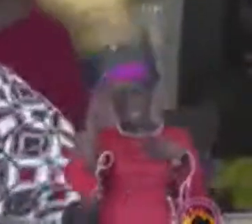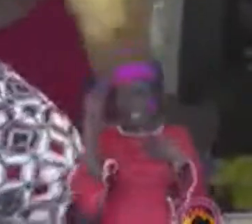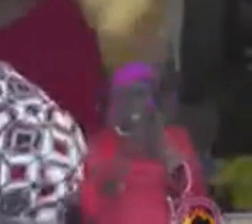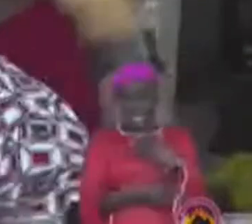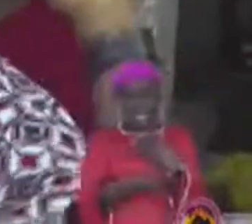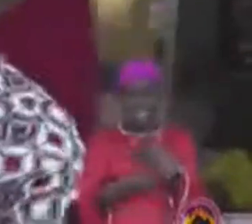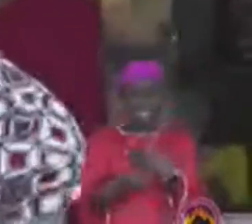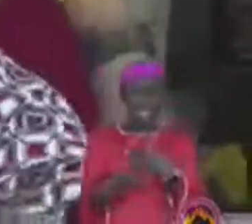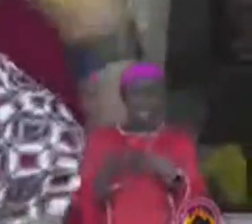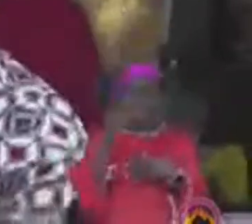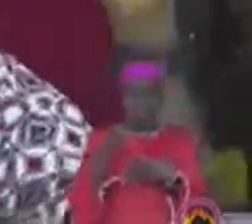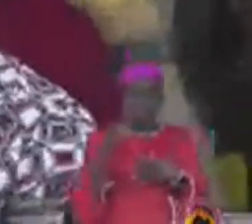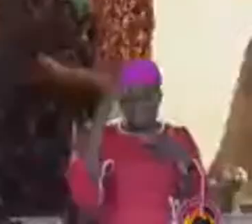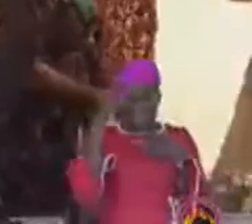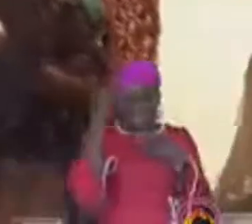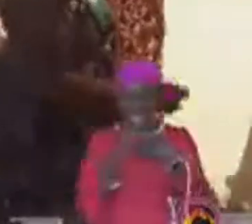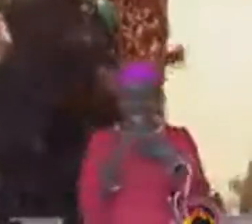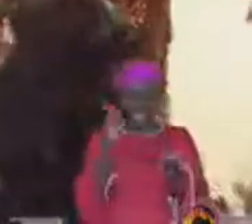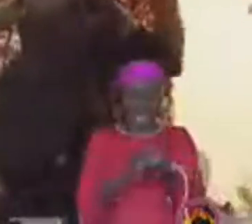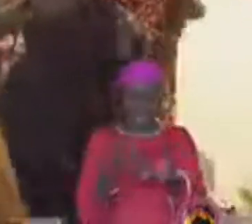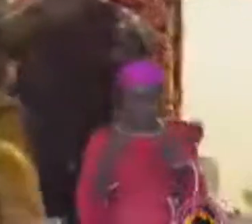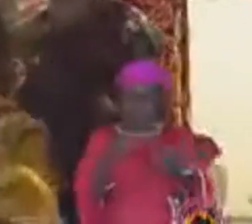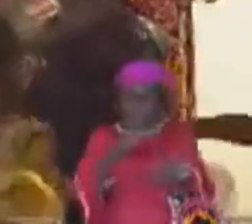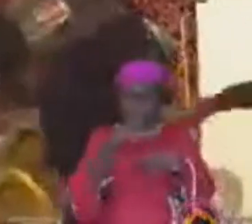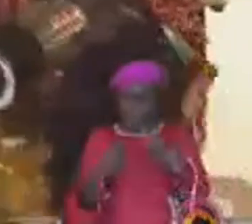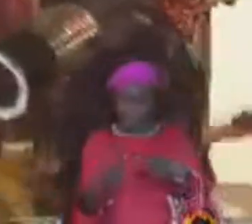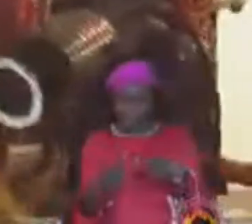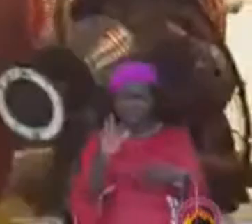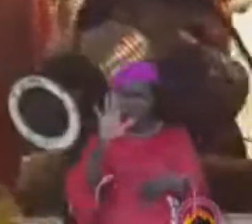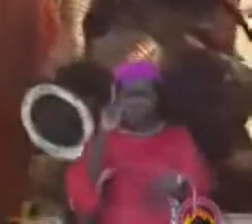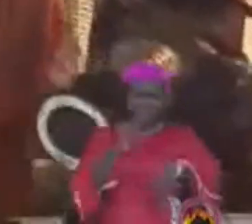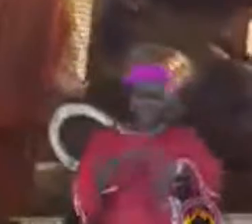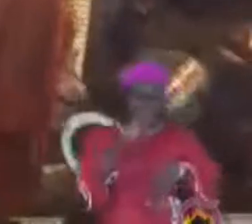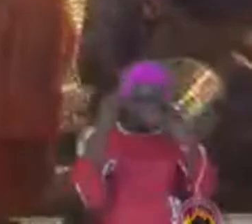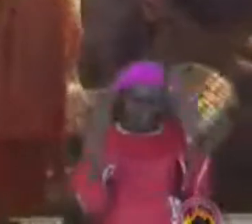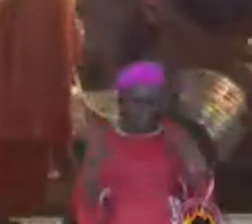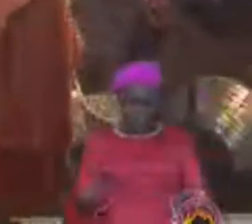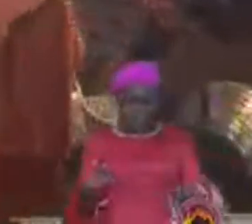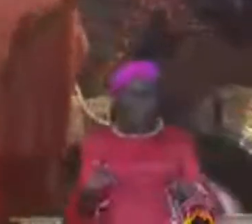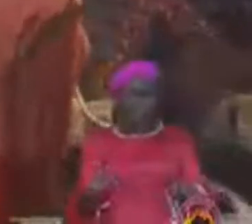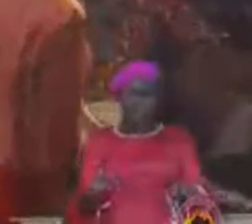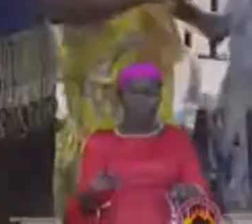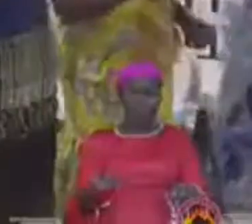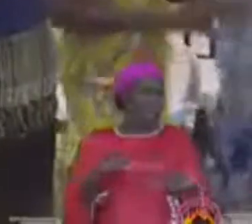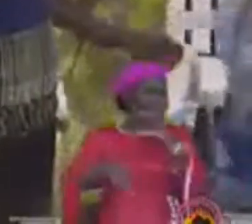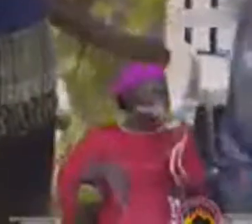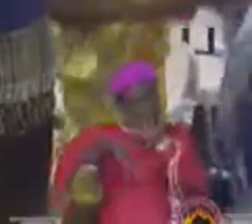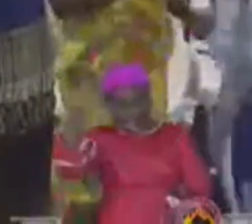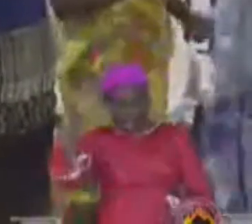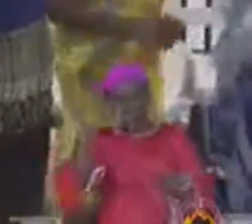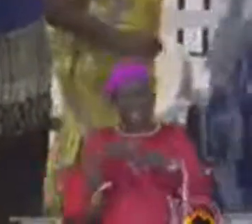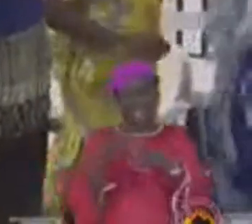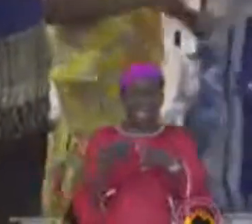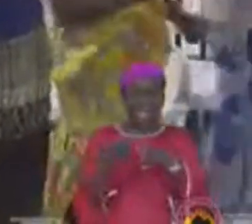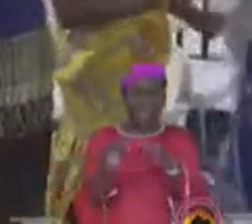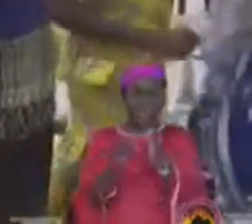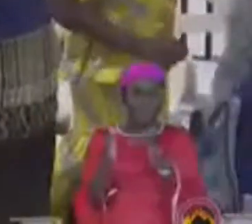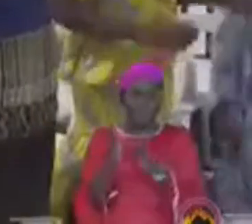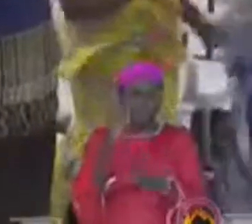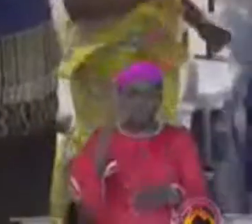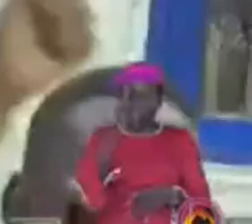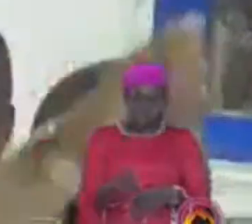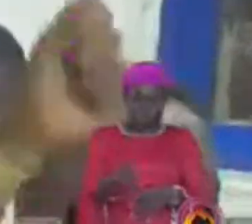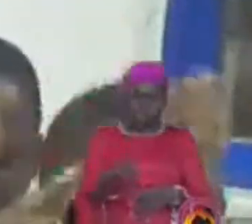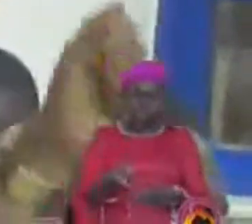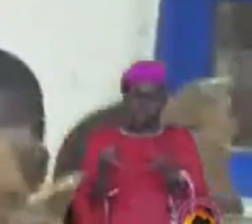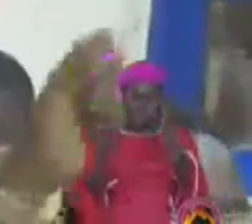sickness. Your time is up. Get out in the name of Jesus. You on and off sickness. Your time is up. Get out in the name of Jesus. You on and